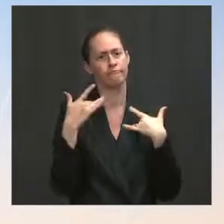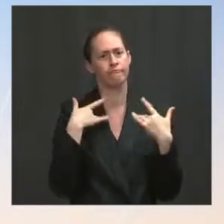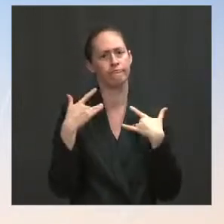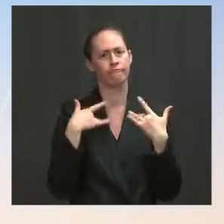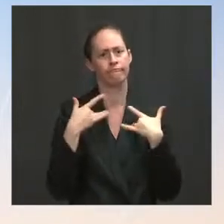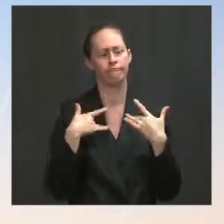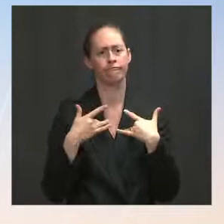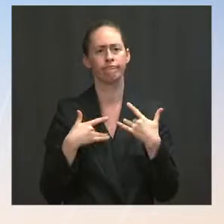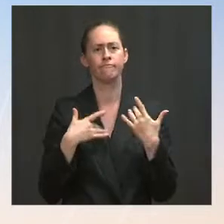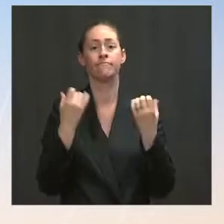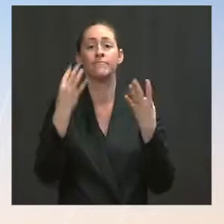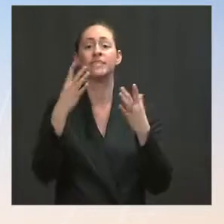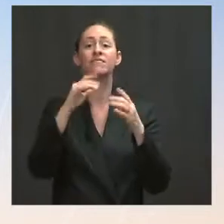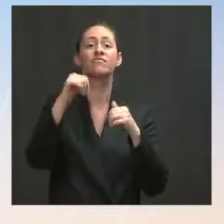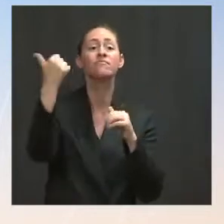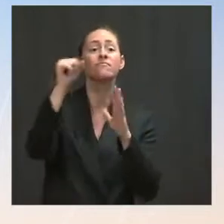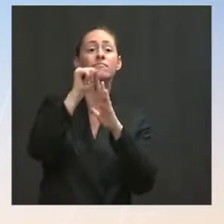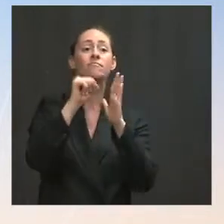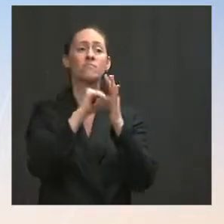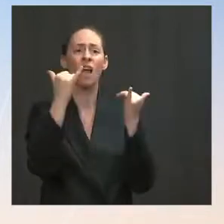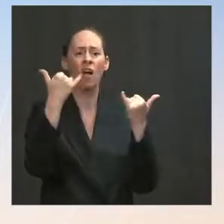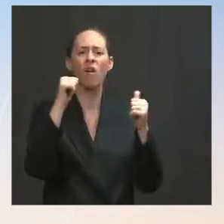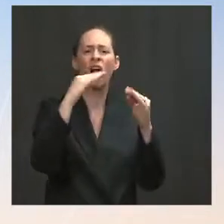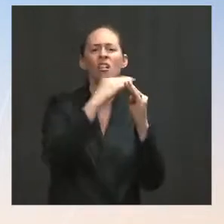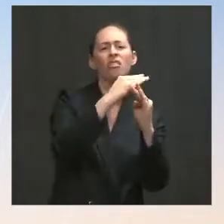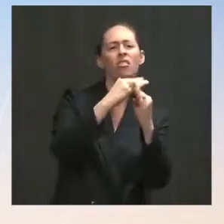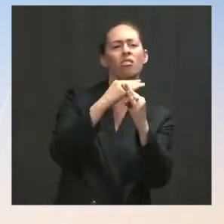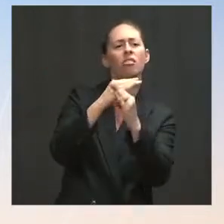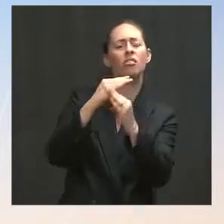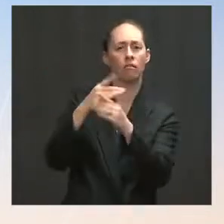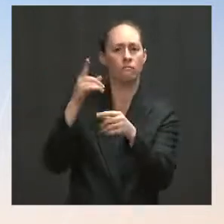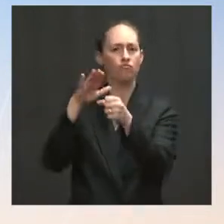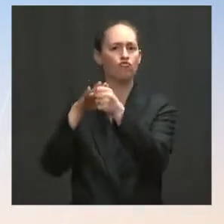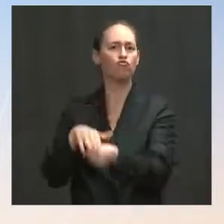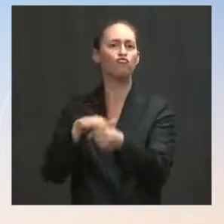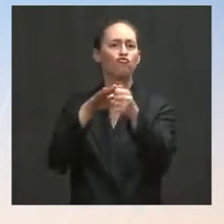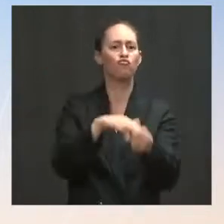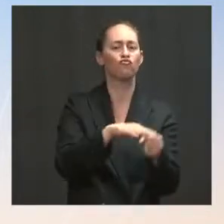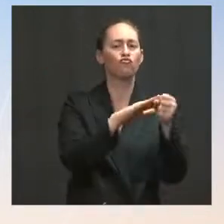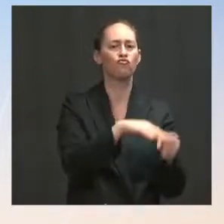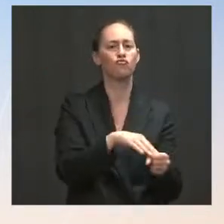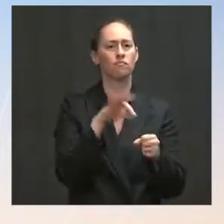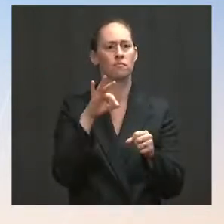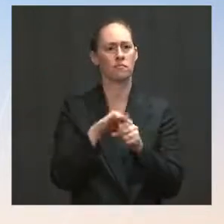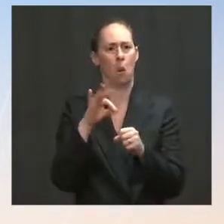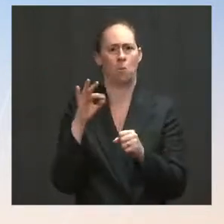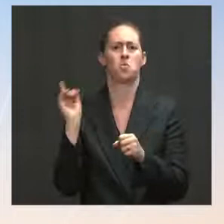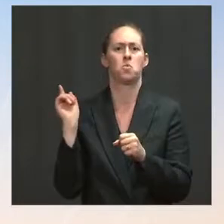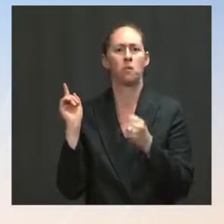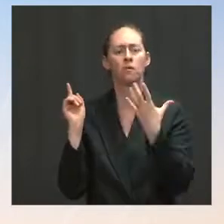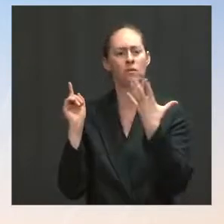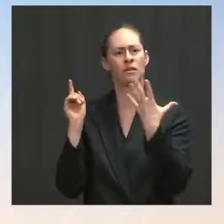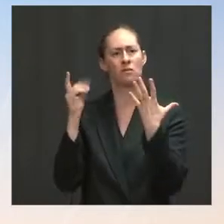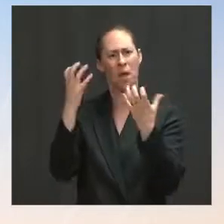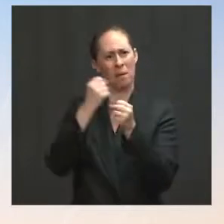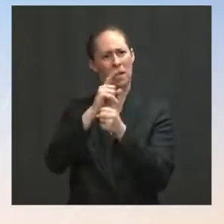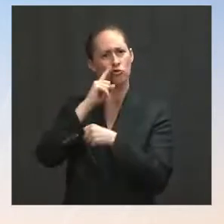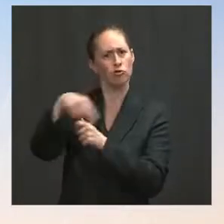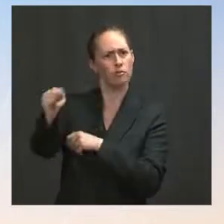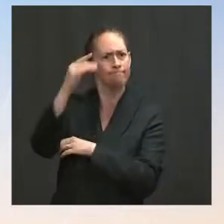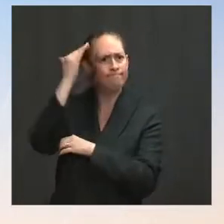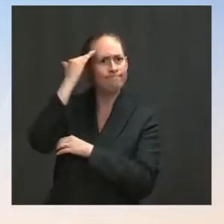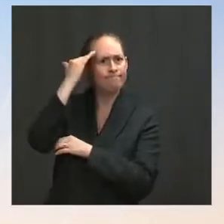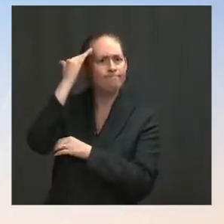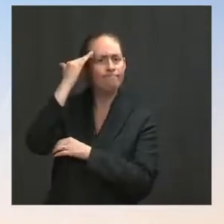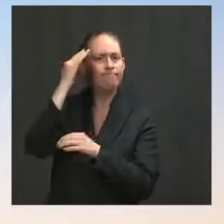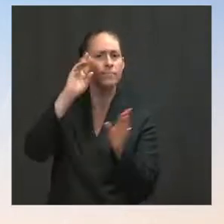place restrictive voting measures, is because he wants people across the country to not just look ahead to 2024,